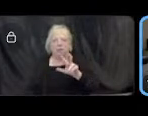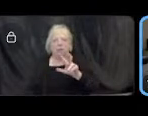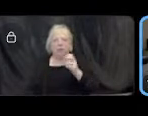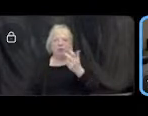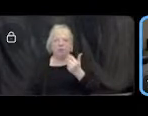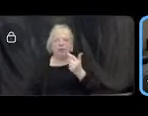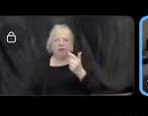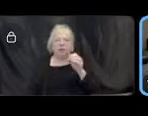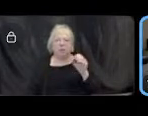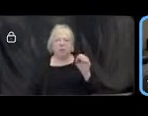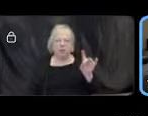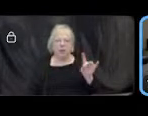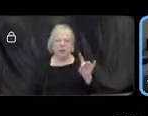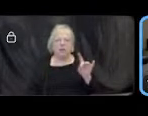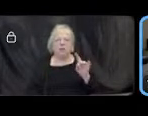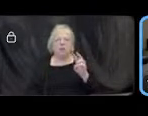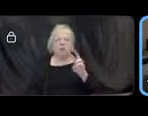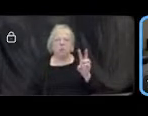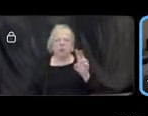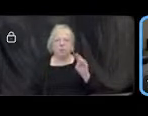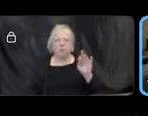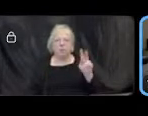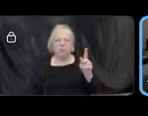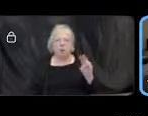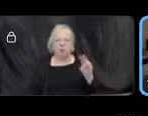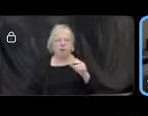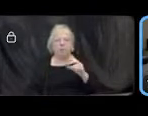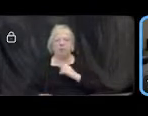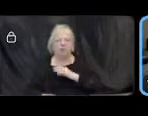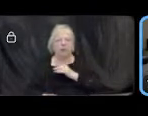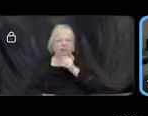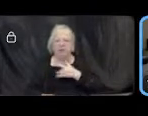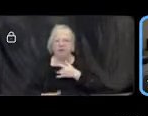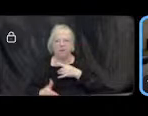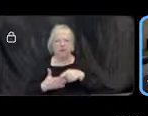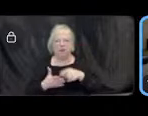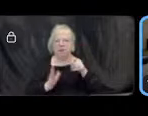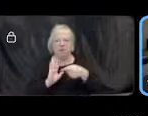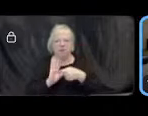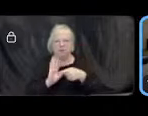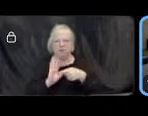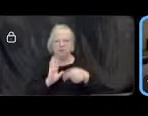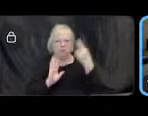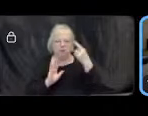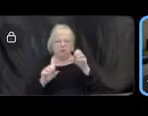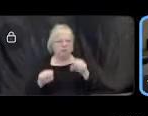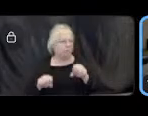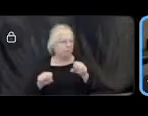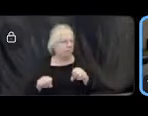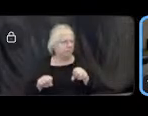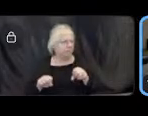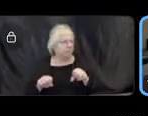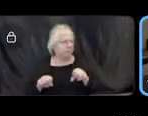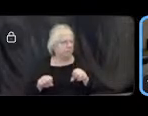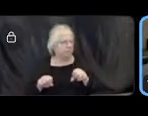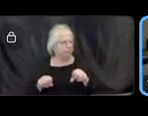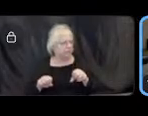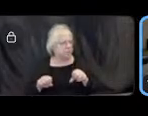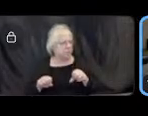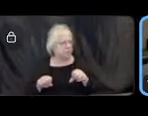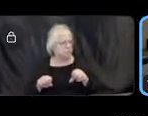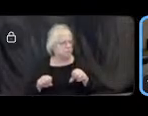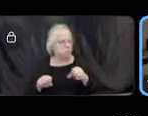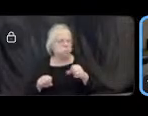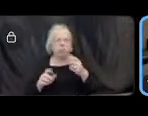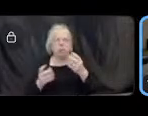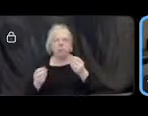Street. Staff does not view the request as reasonable. The city's future land use plan shows a property and surrounding properties south of West